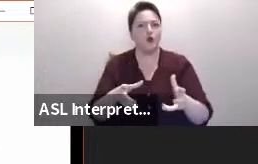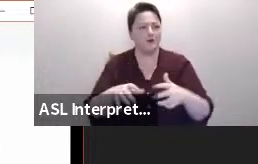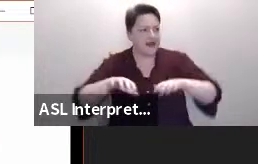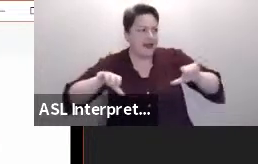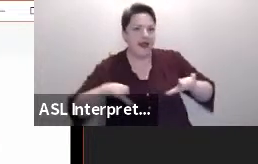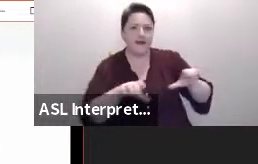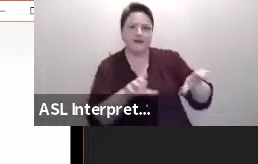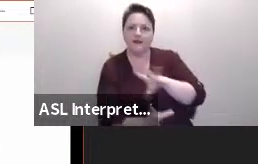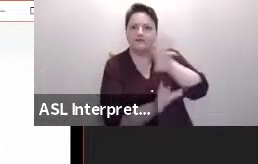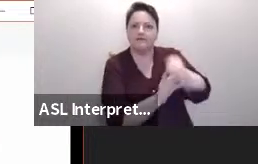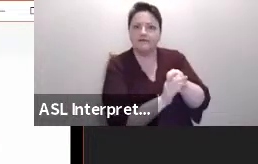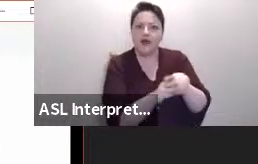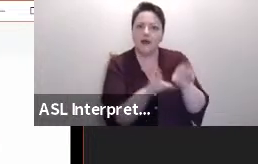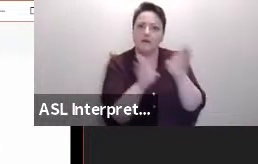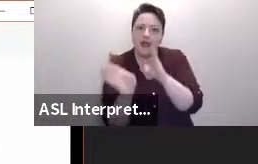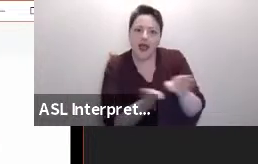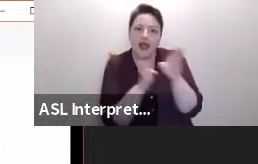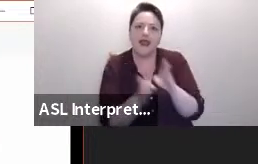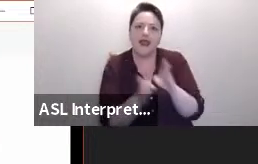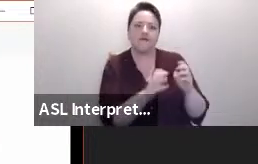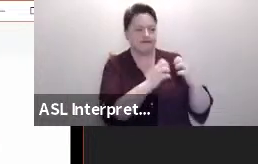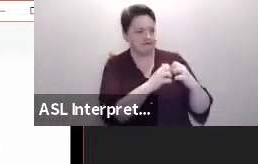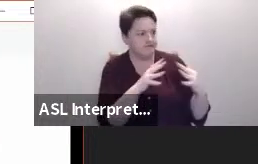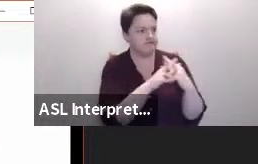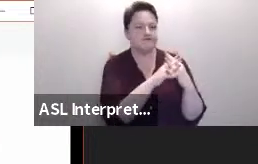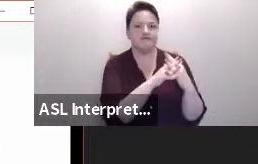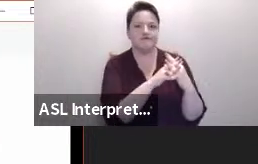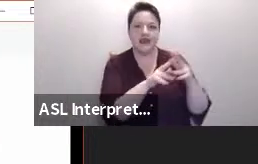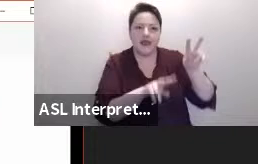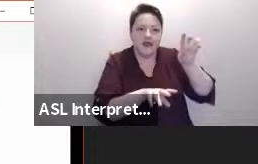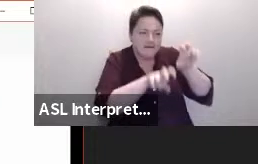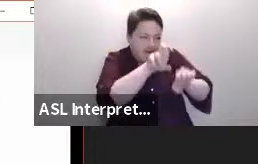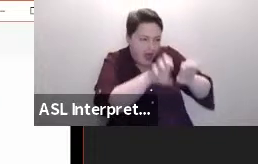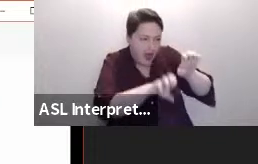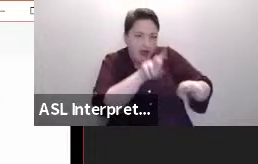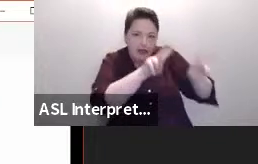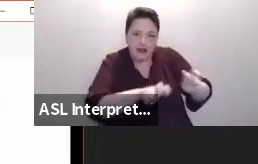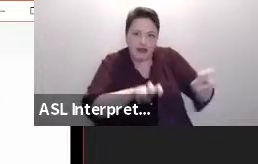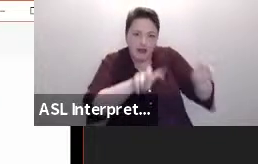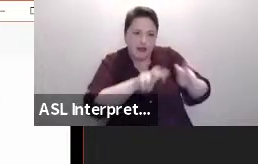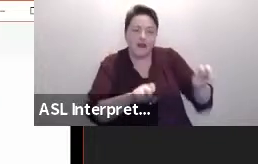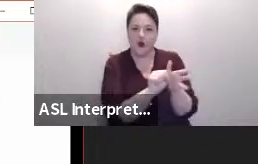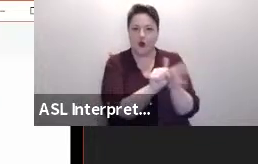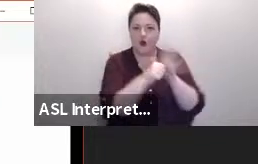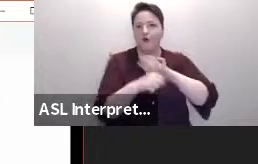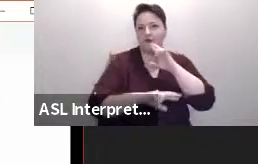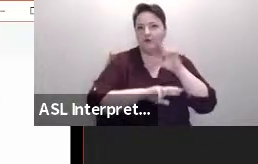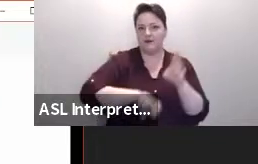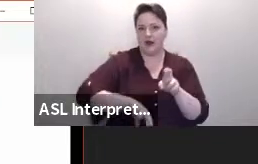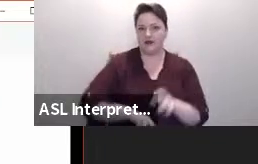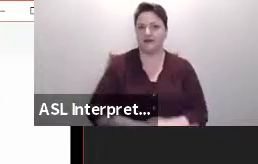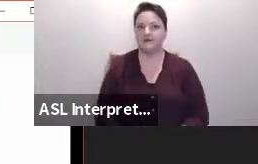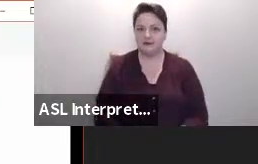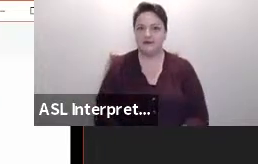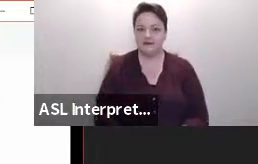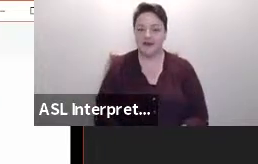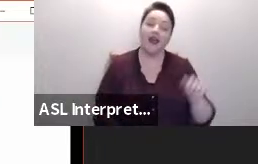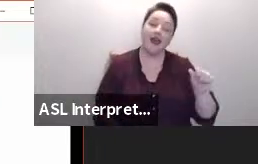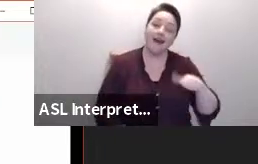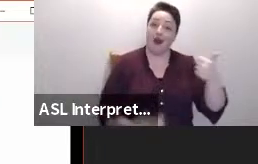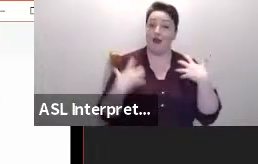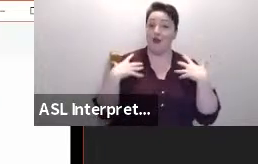planning, implementing, and evaluating efforts to address the COVID response and other